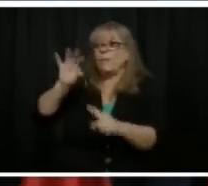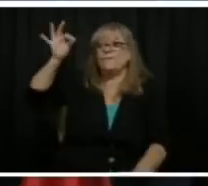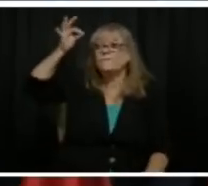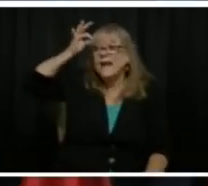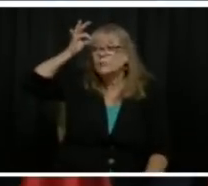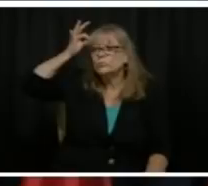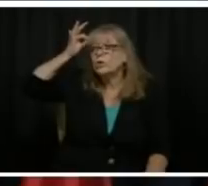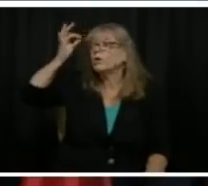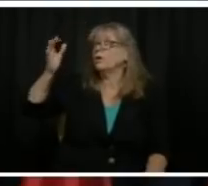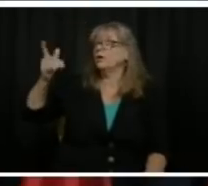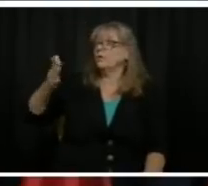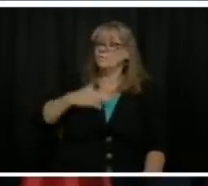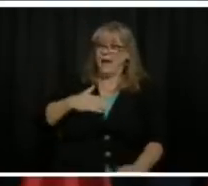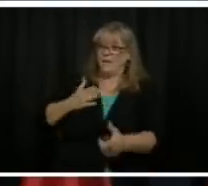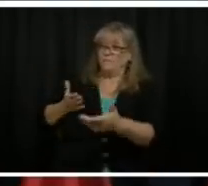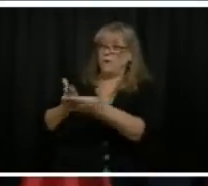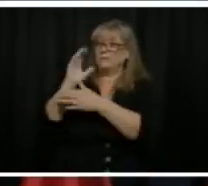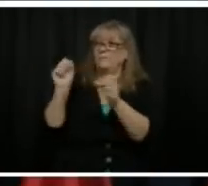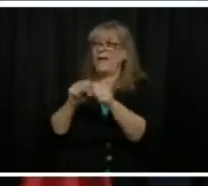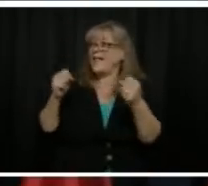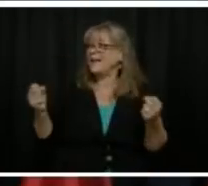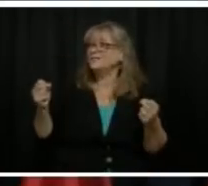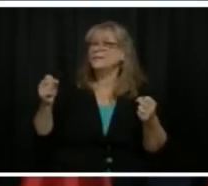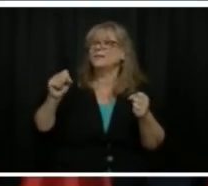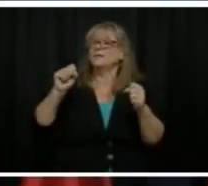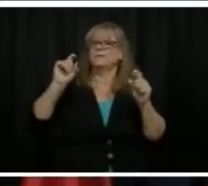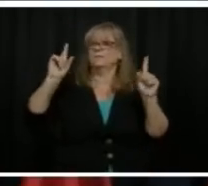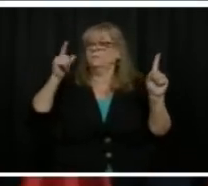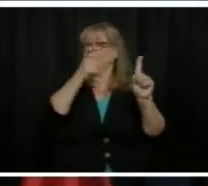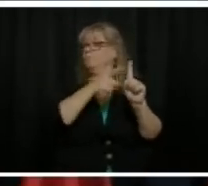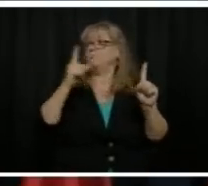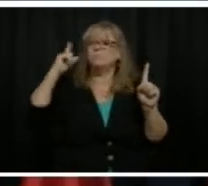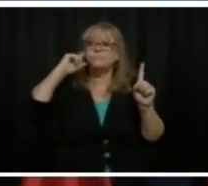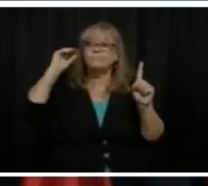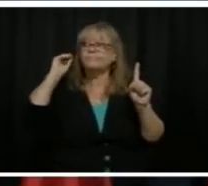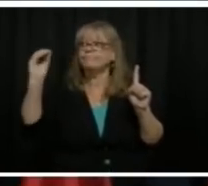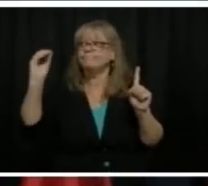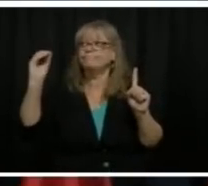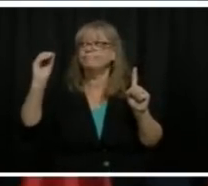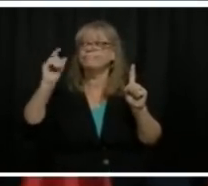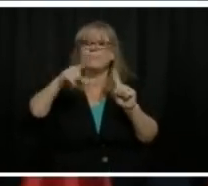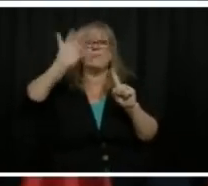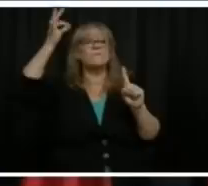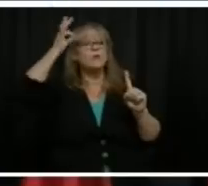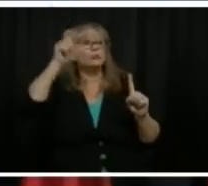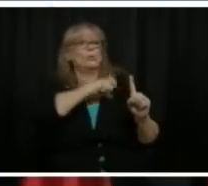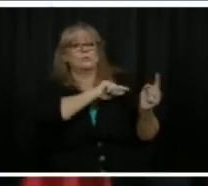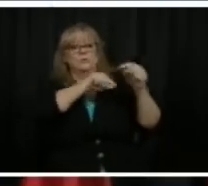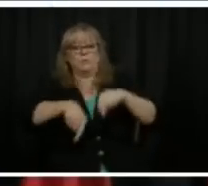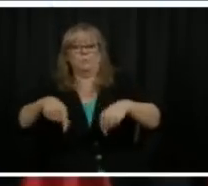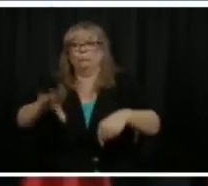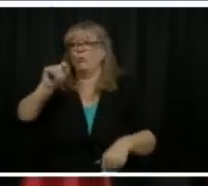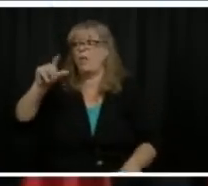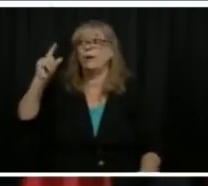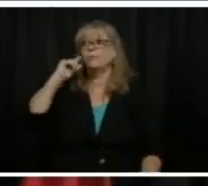violated by federal agents. I have not been informed of that, and I would think that would be, people would know about